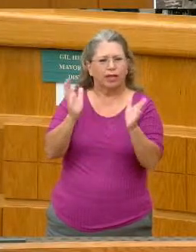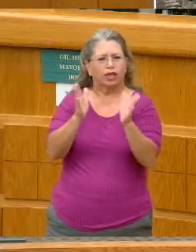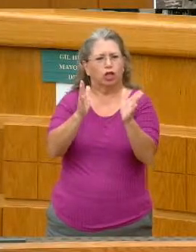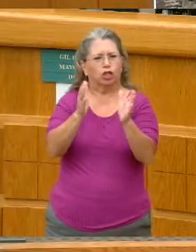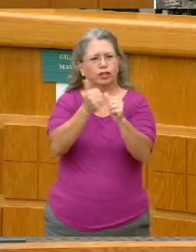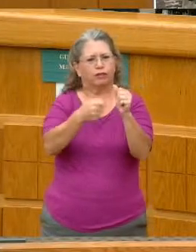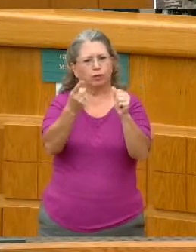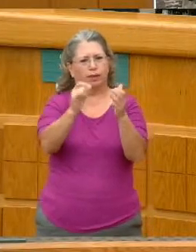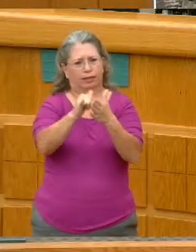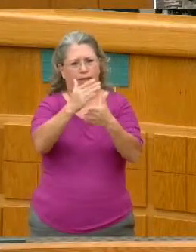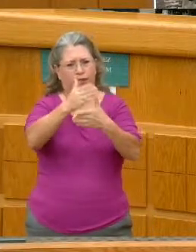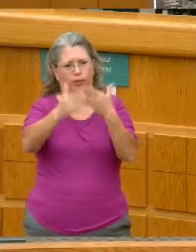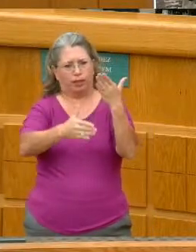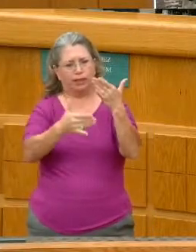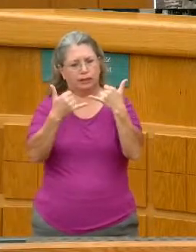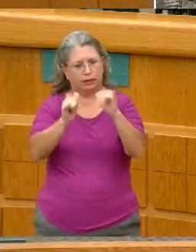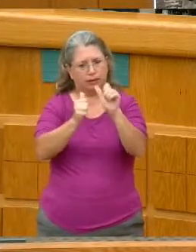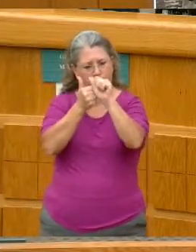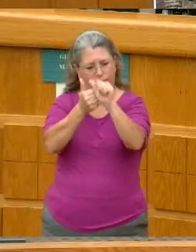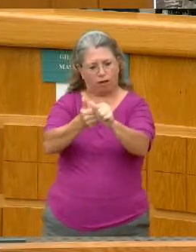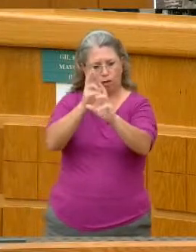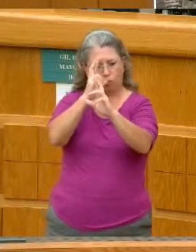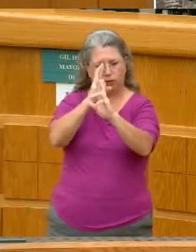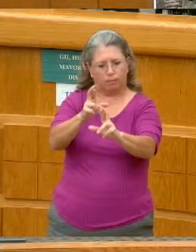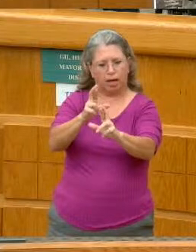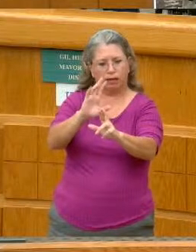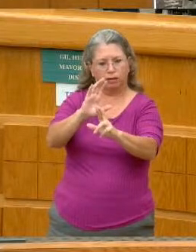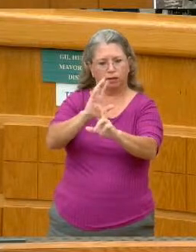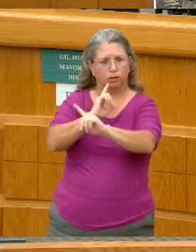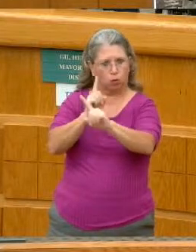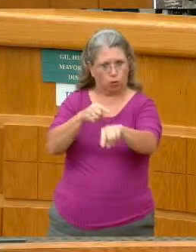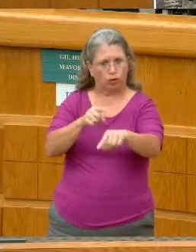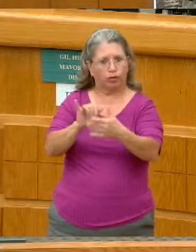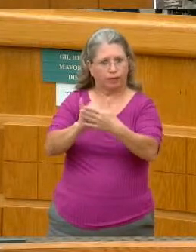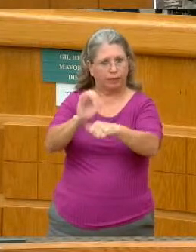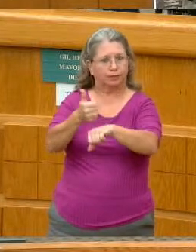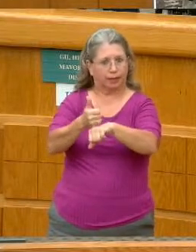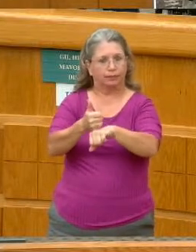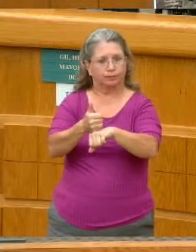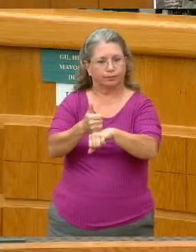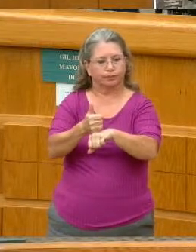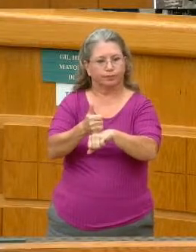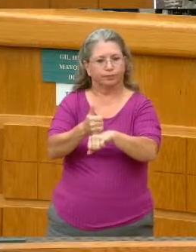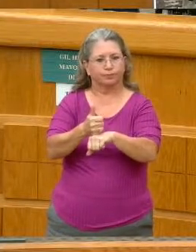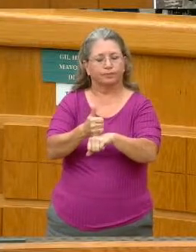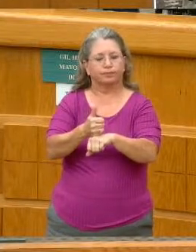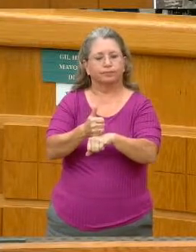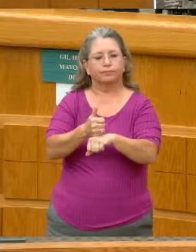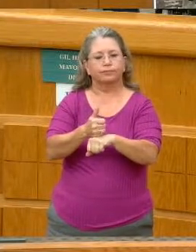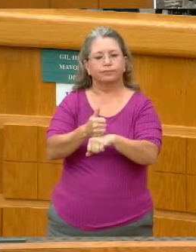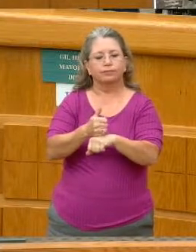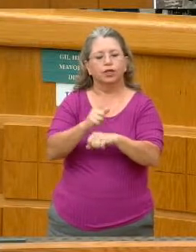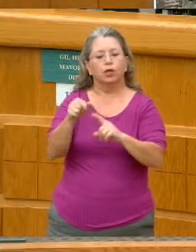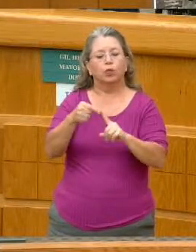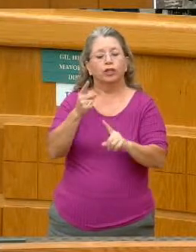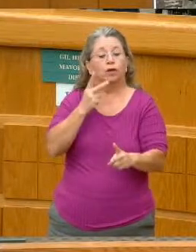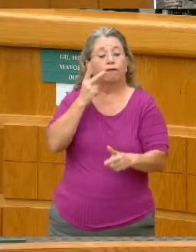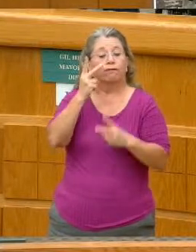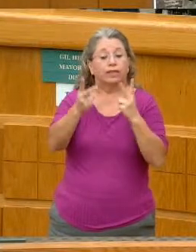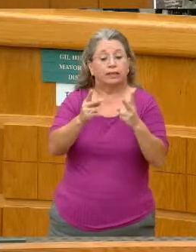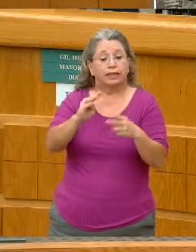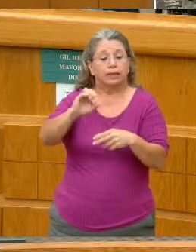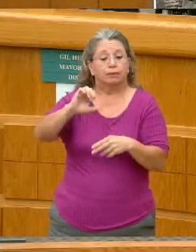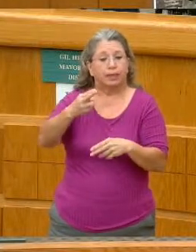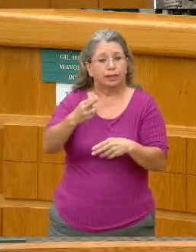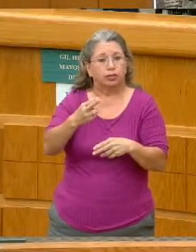to respect the order that's in place. I want to encourage you to visit our beaches responsibly, to practice